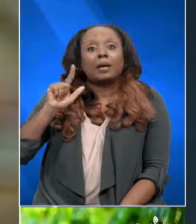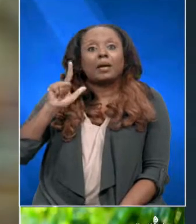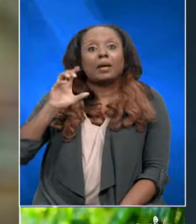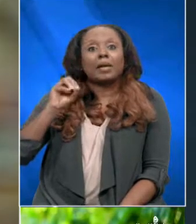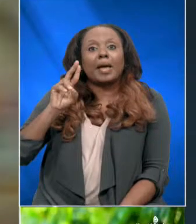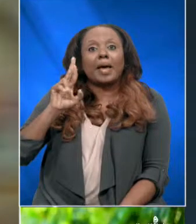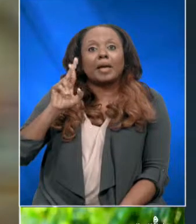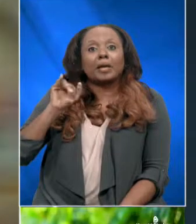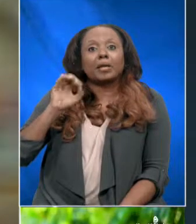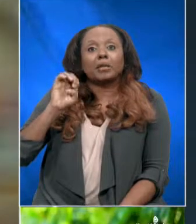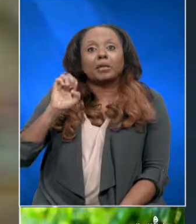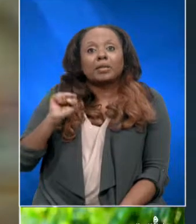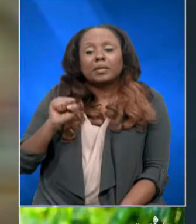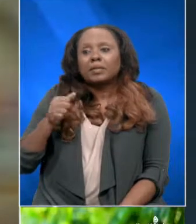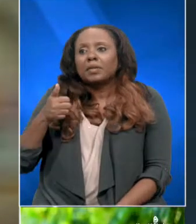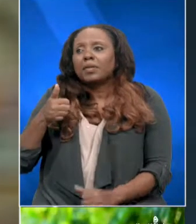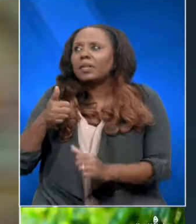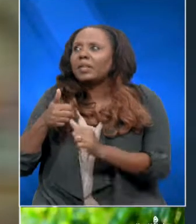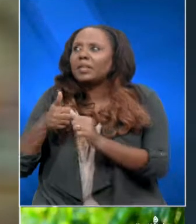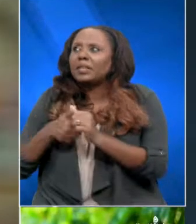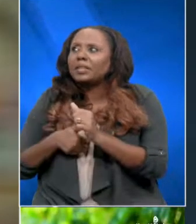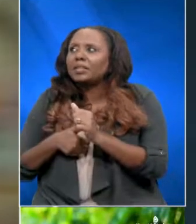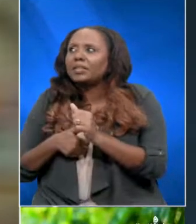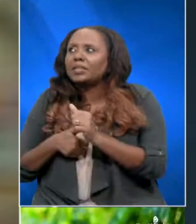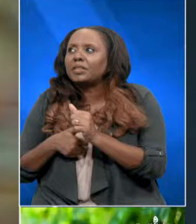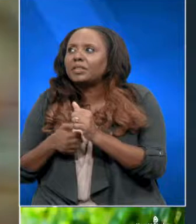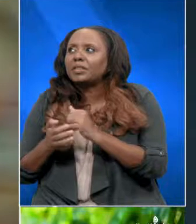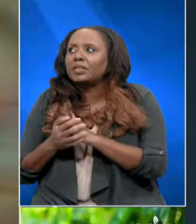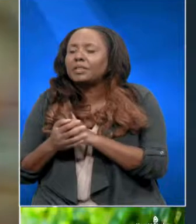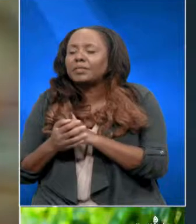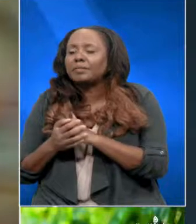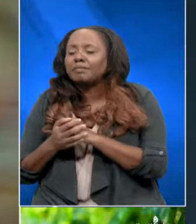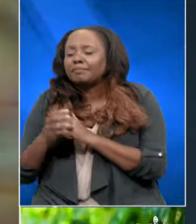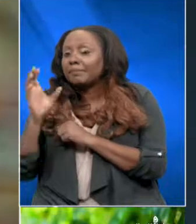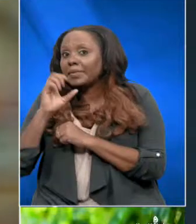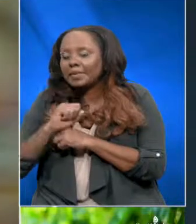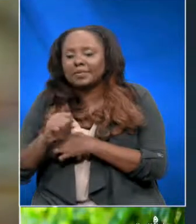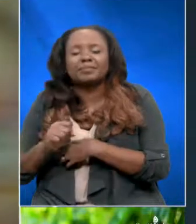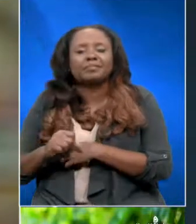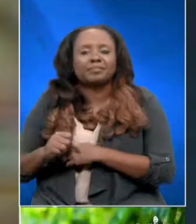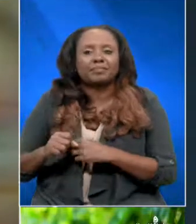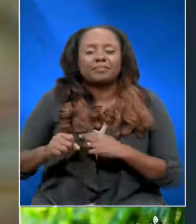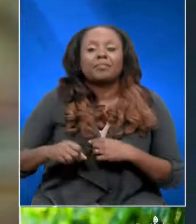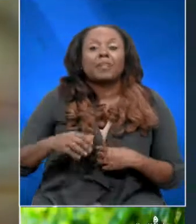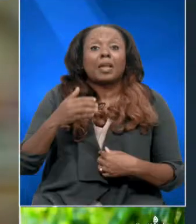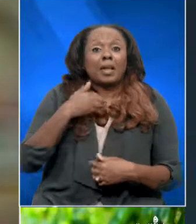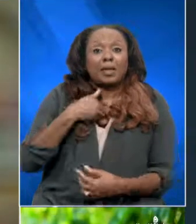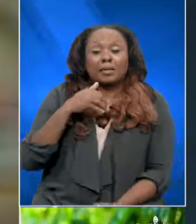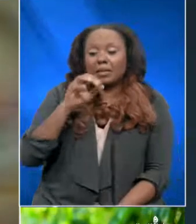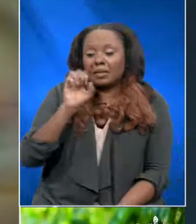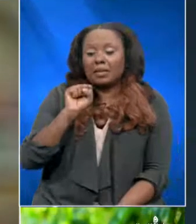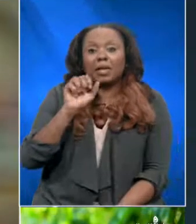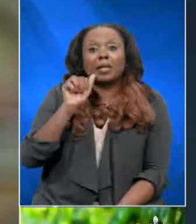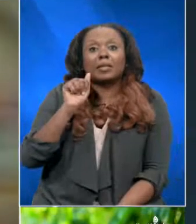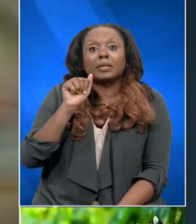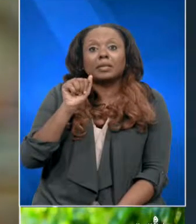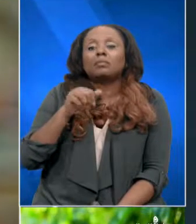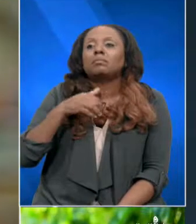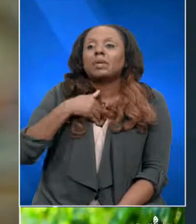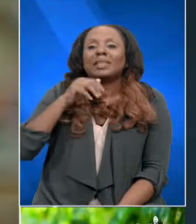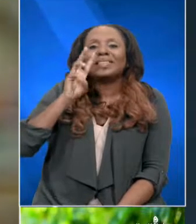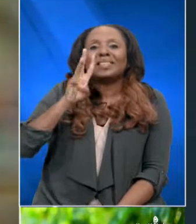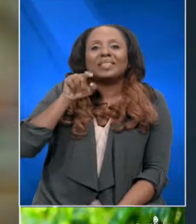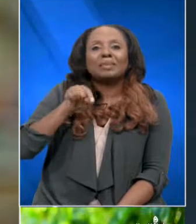tablespoon, right? And the cooking butter has saturated fat in it. So this cooking butter has